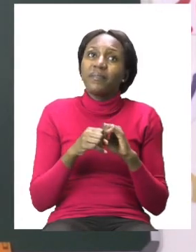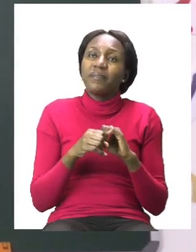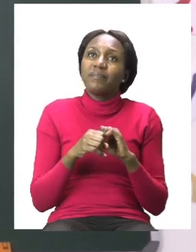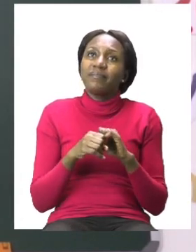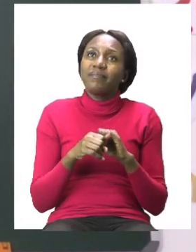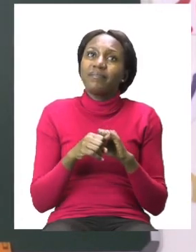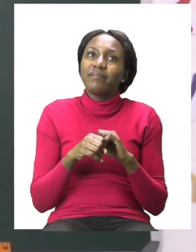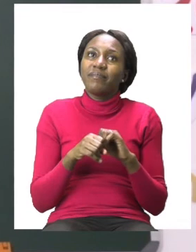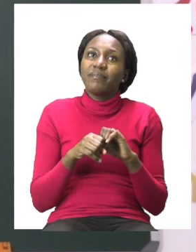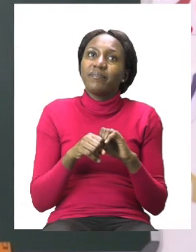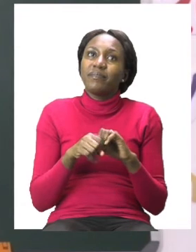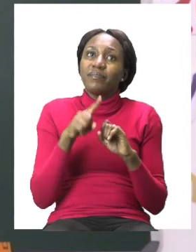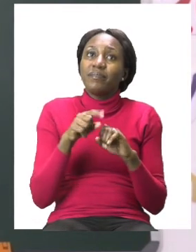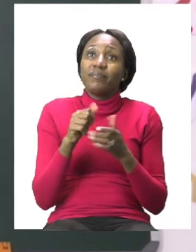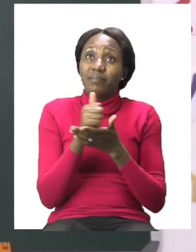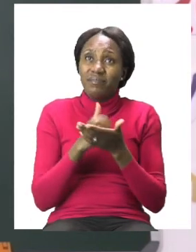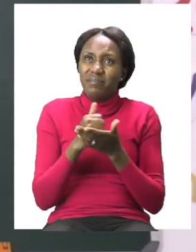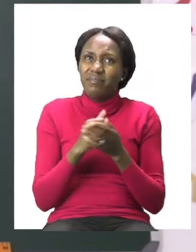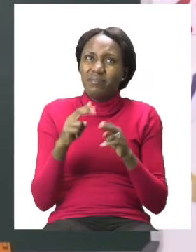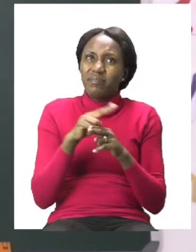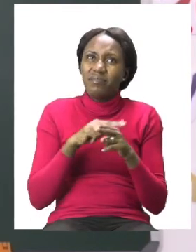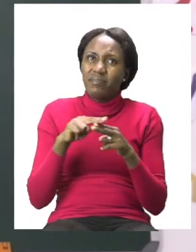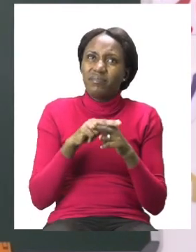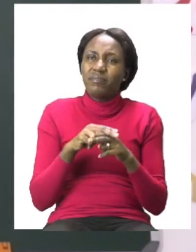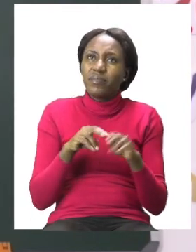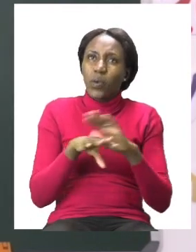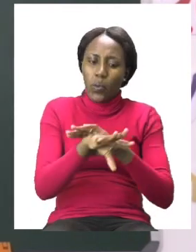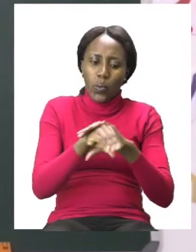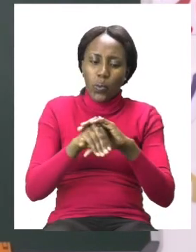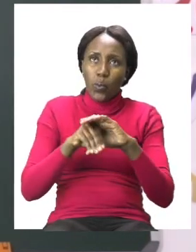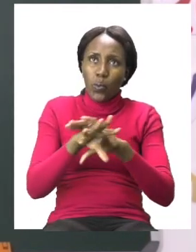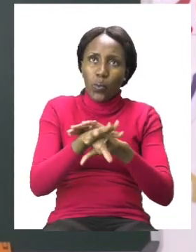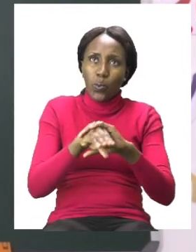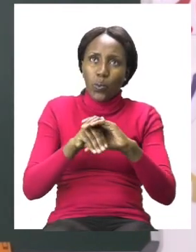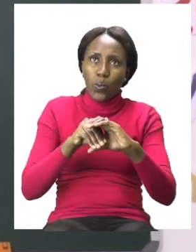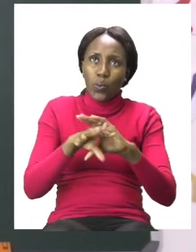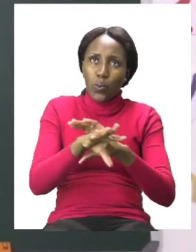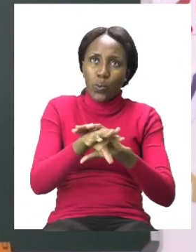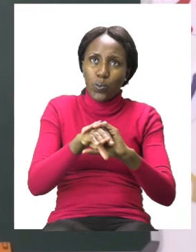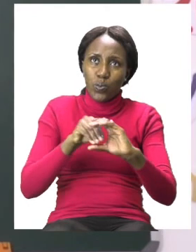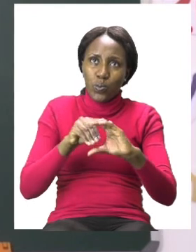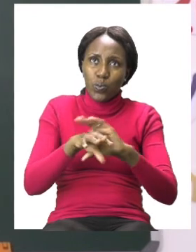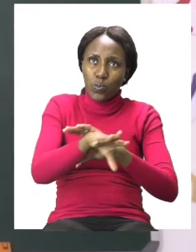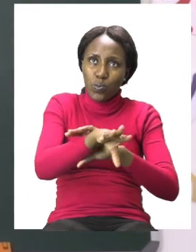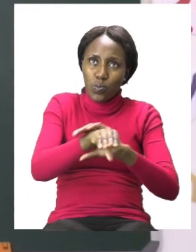person. She is holding a hoover. Everybody, let's say hoover.